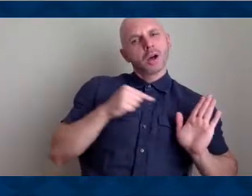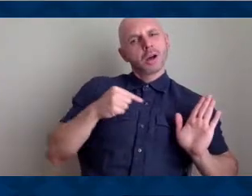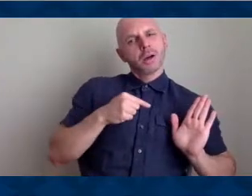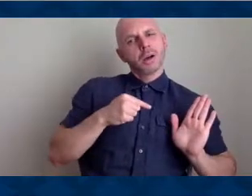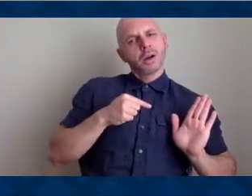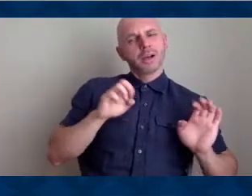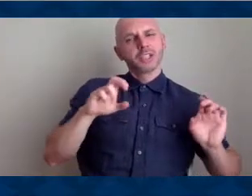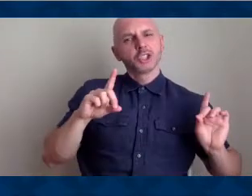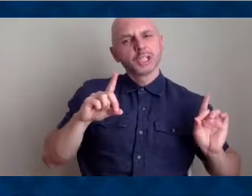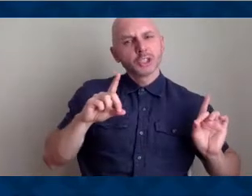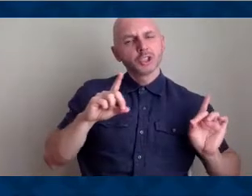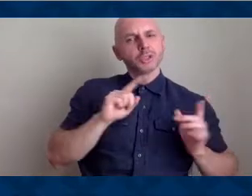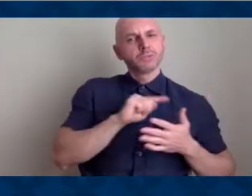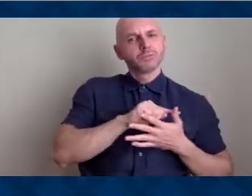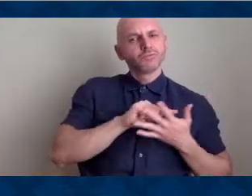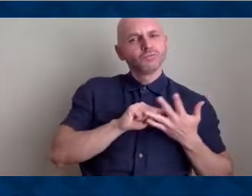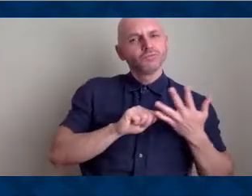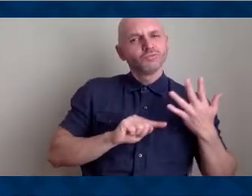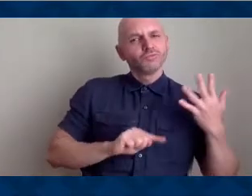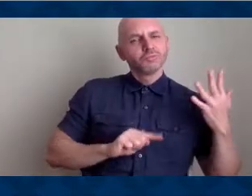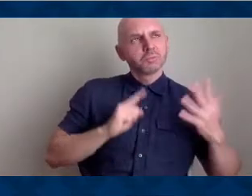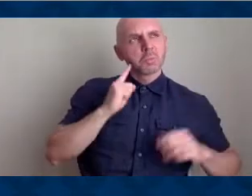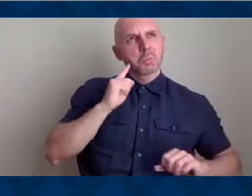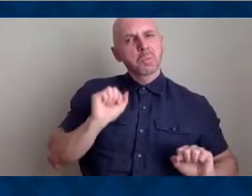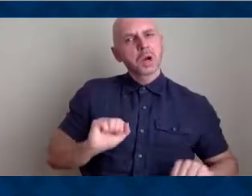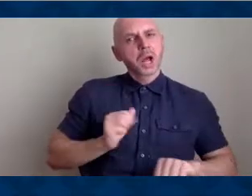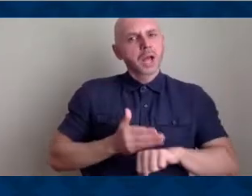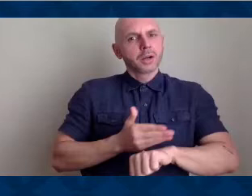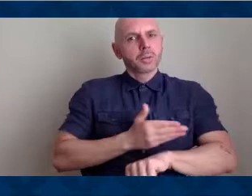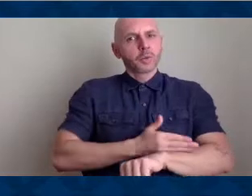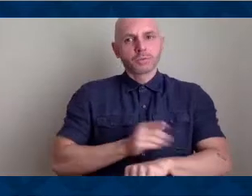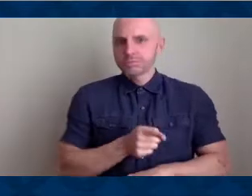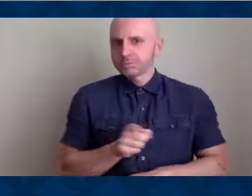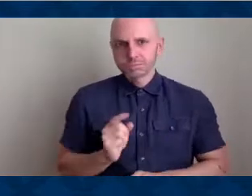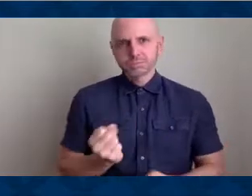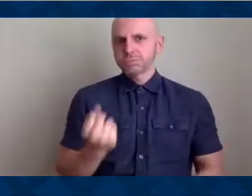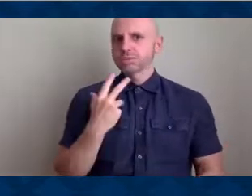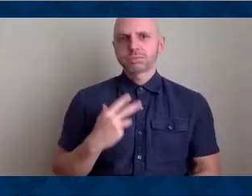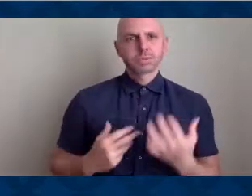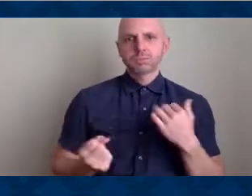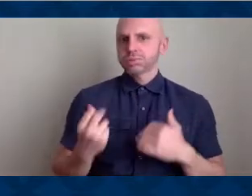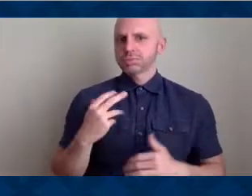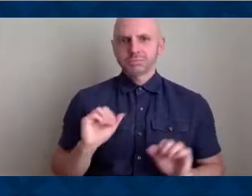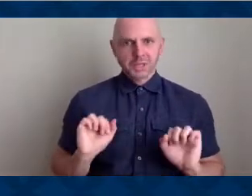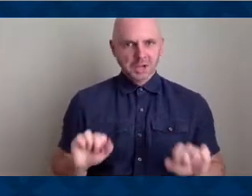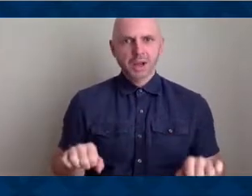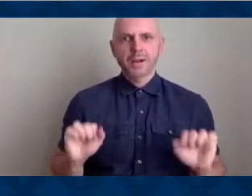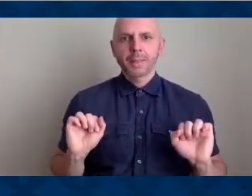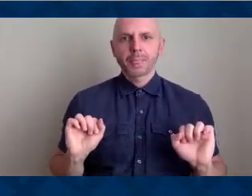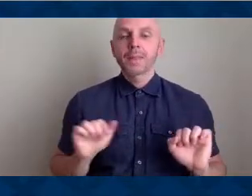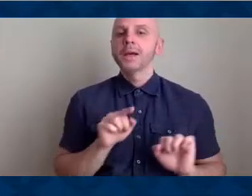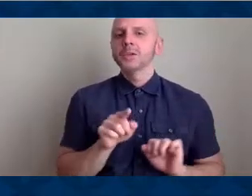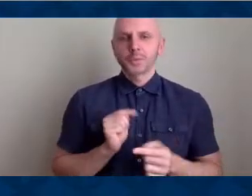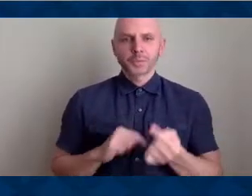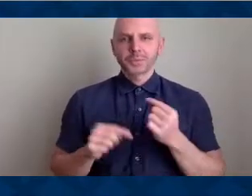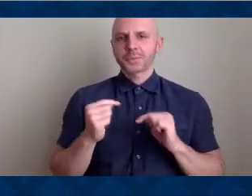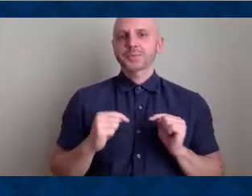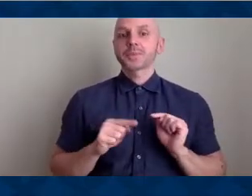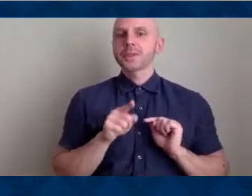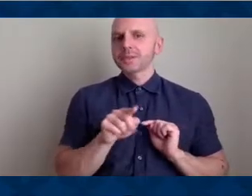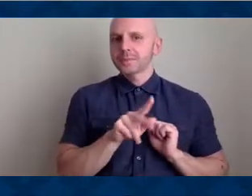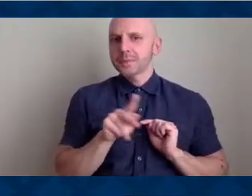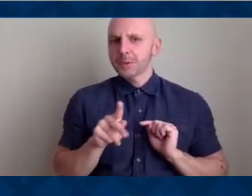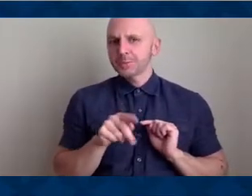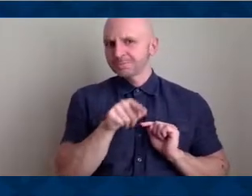improved, and we're always looking to improve naturally. Now, just back to this slide, who are these people?